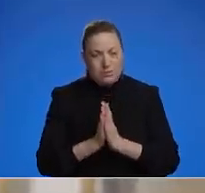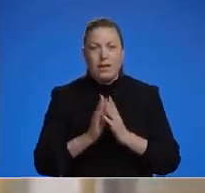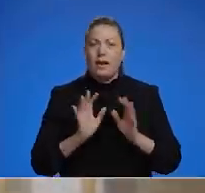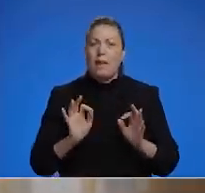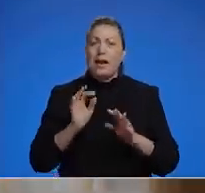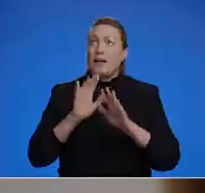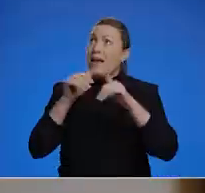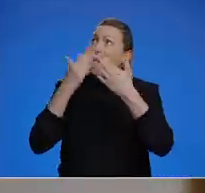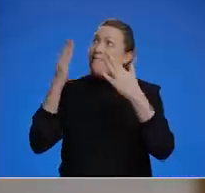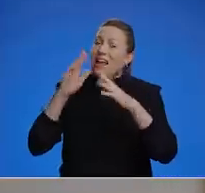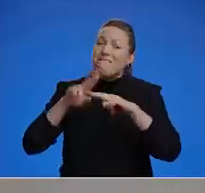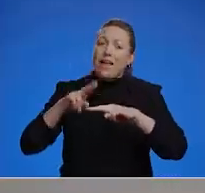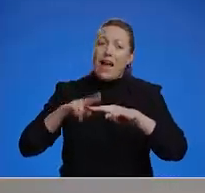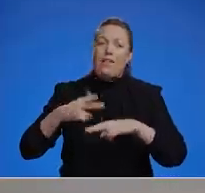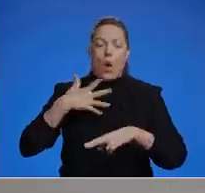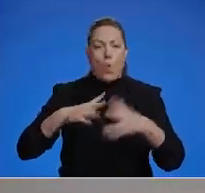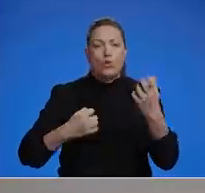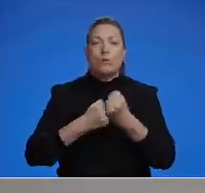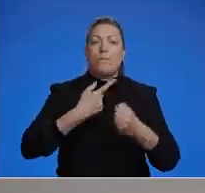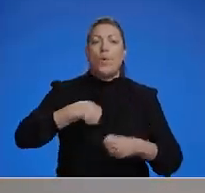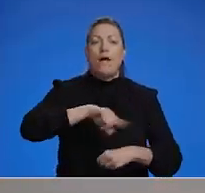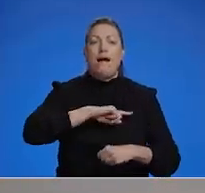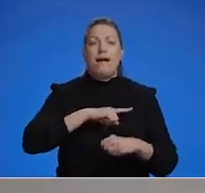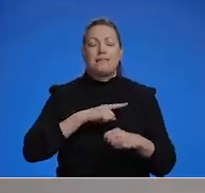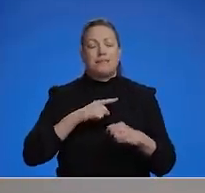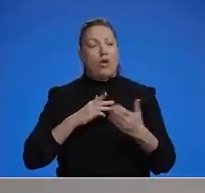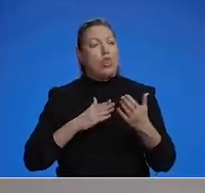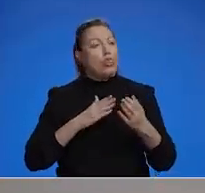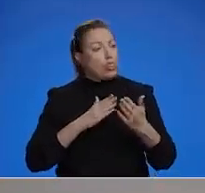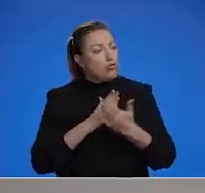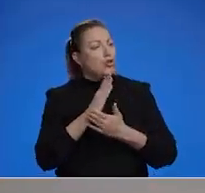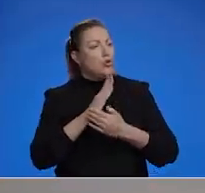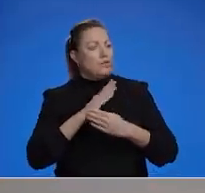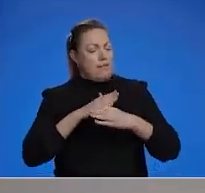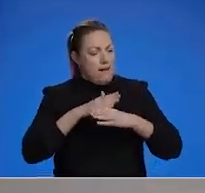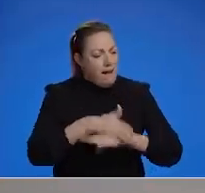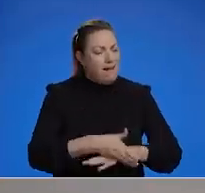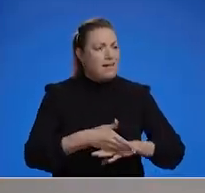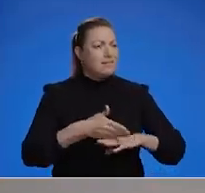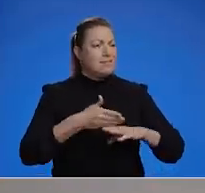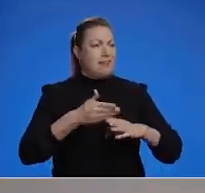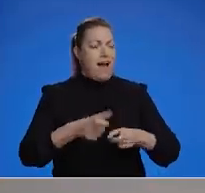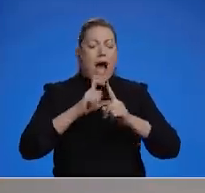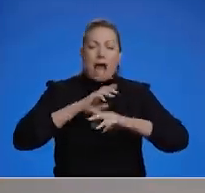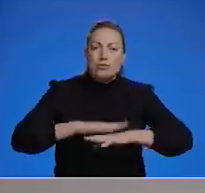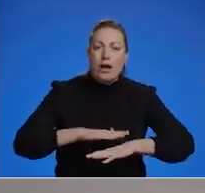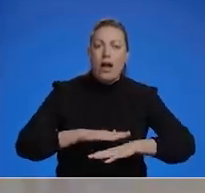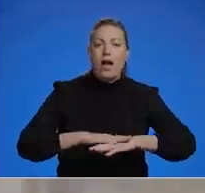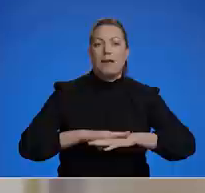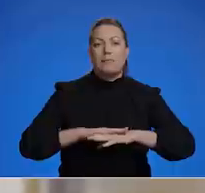Heavenly Father wants to support us in a time of hardship and always sustain us with His love.